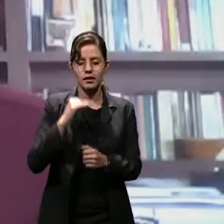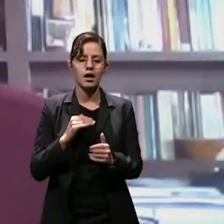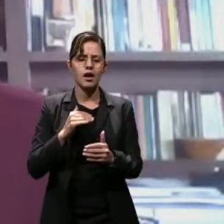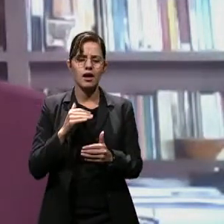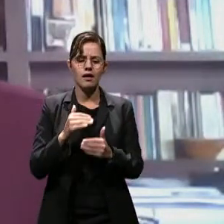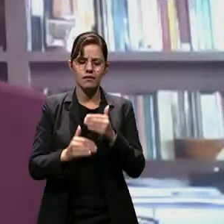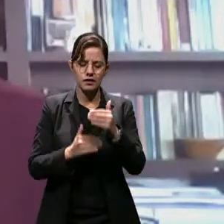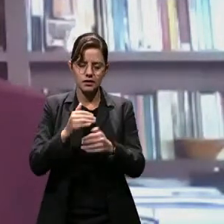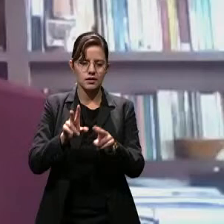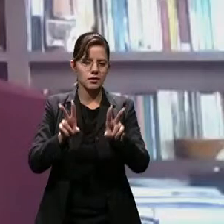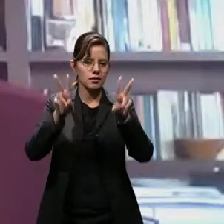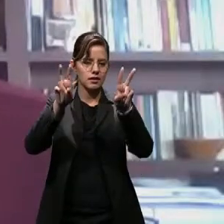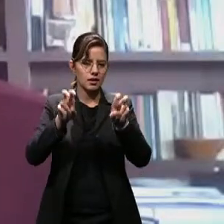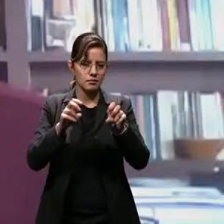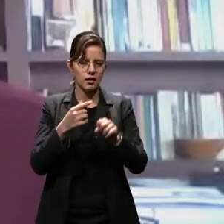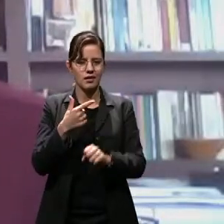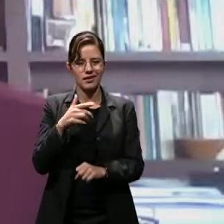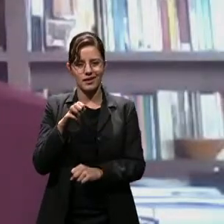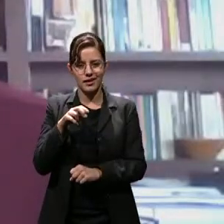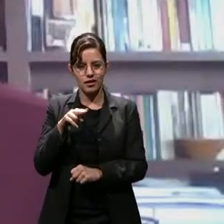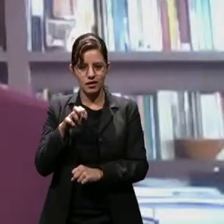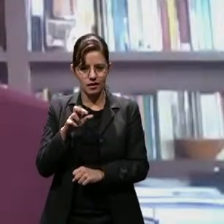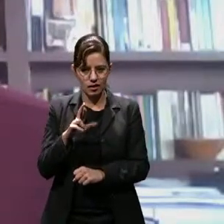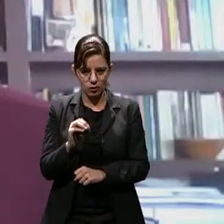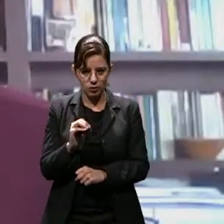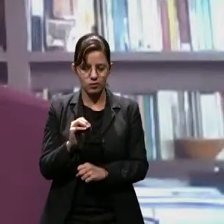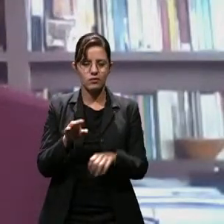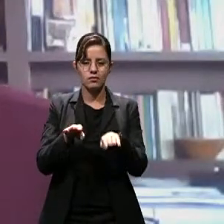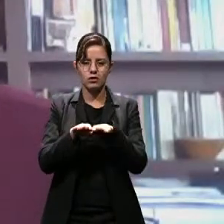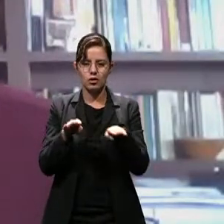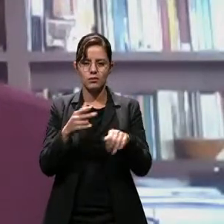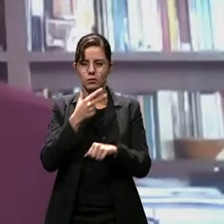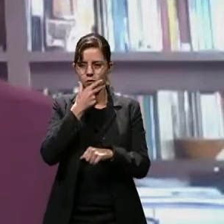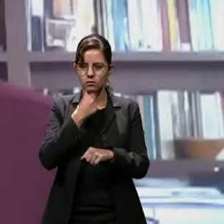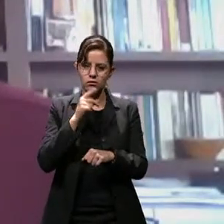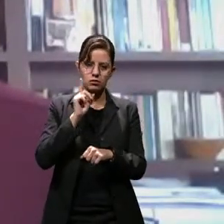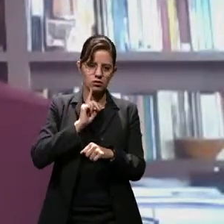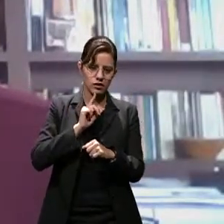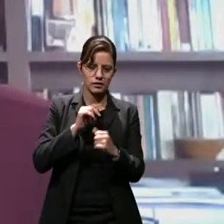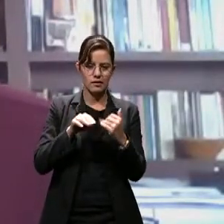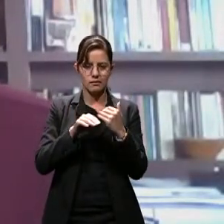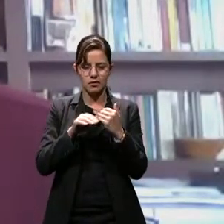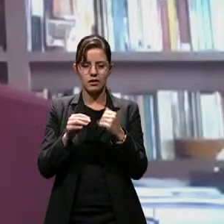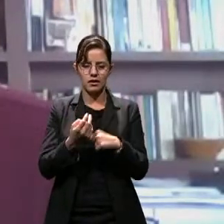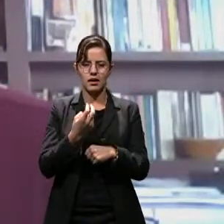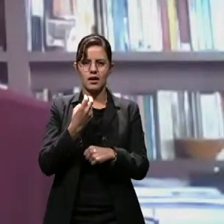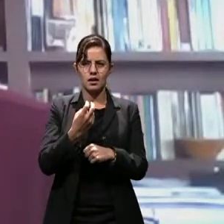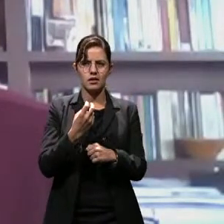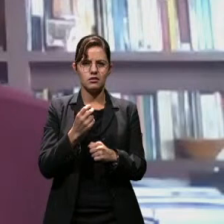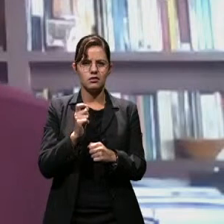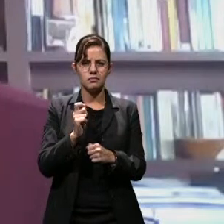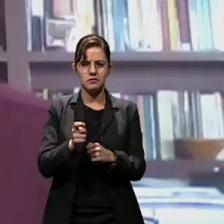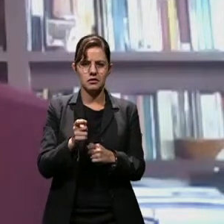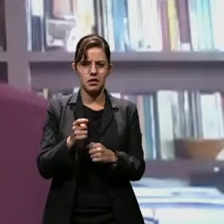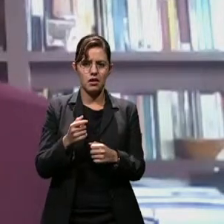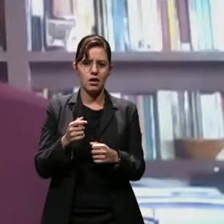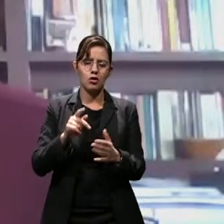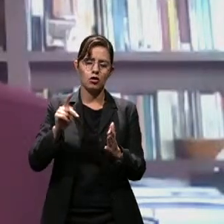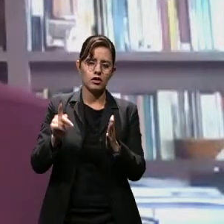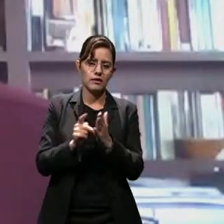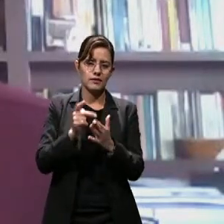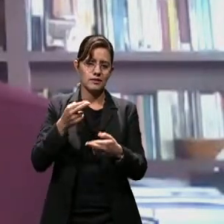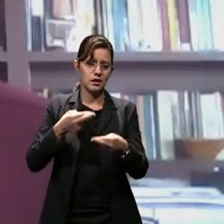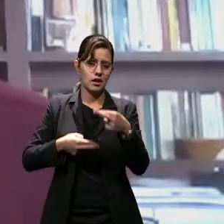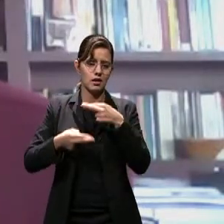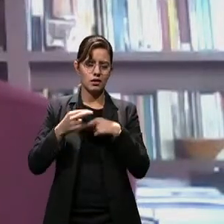the progress that we have had in gender and parity in the country are starting on a point